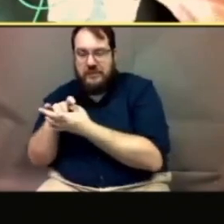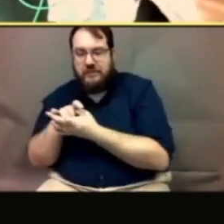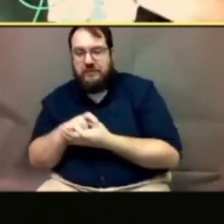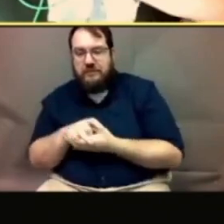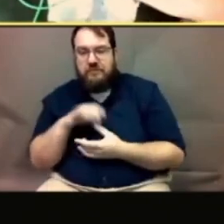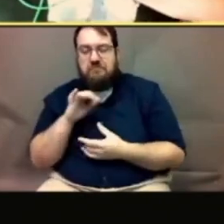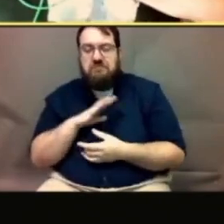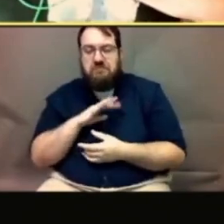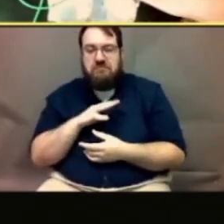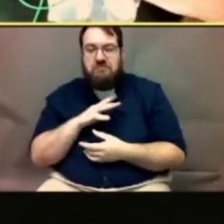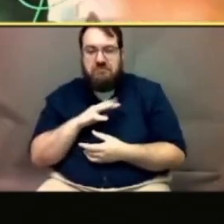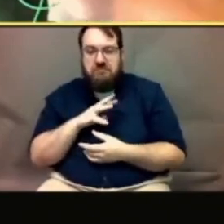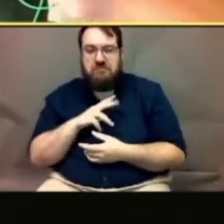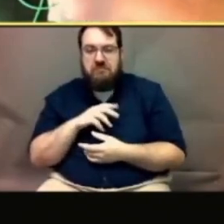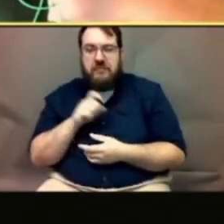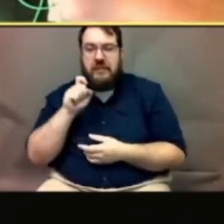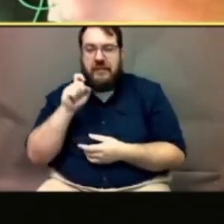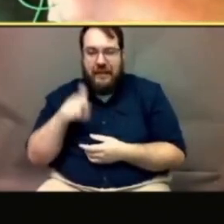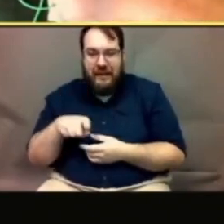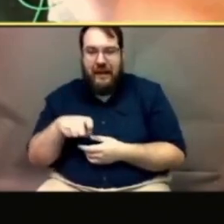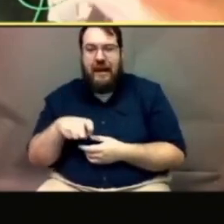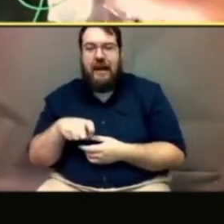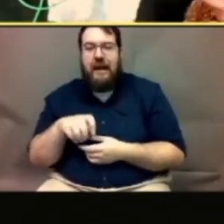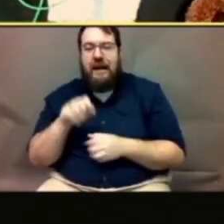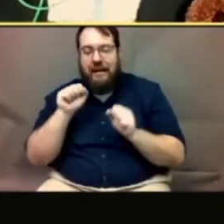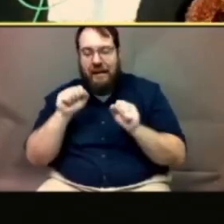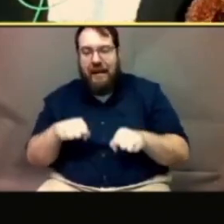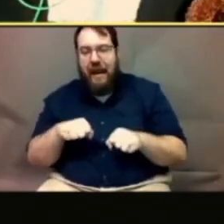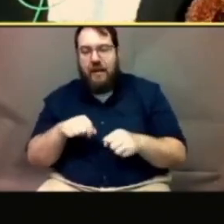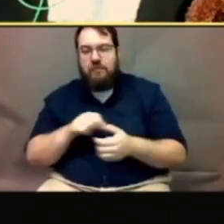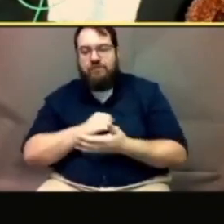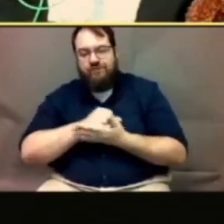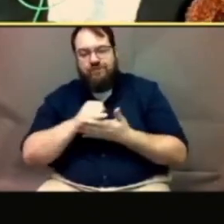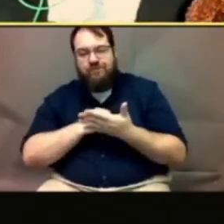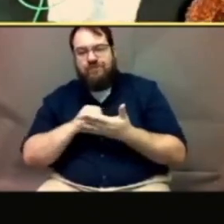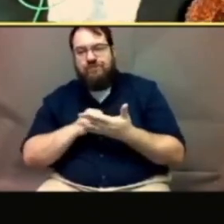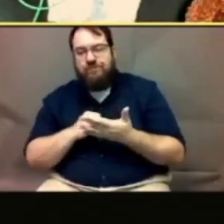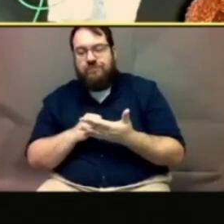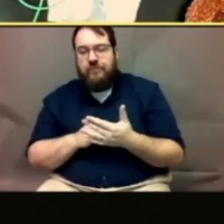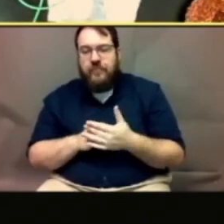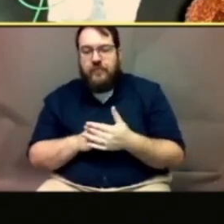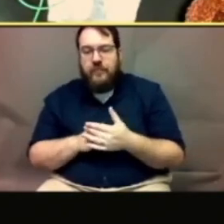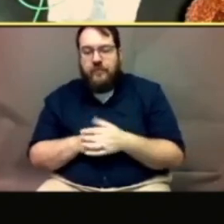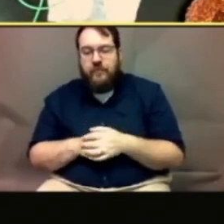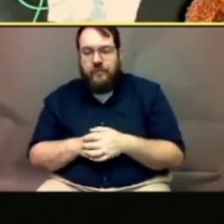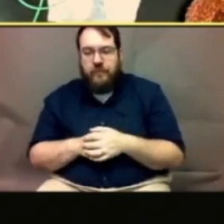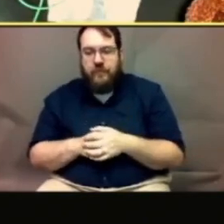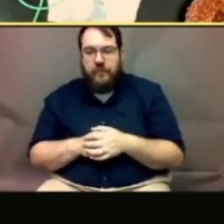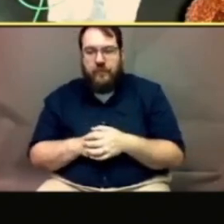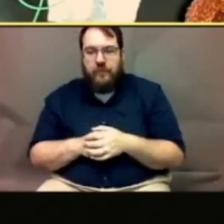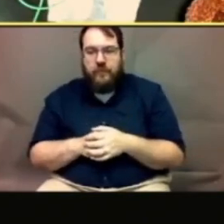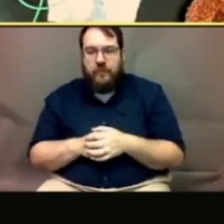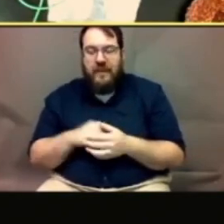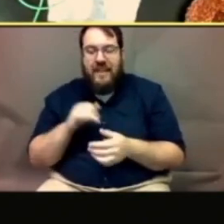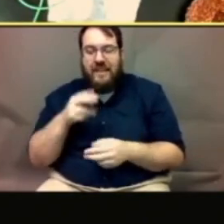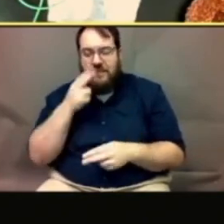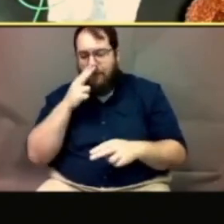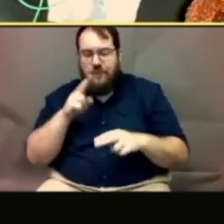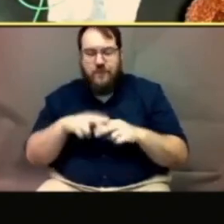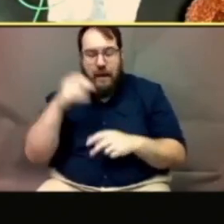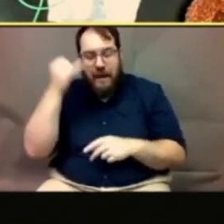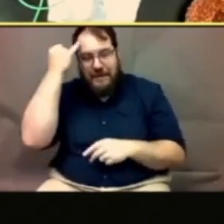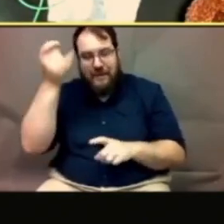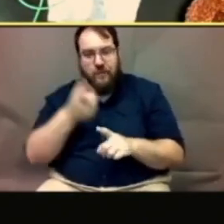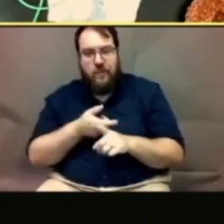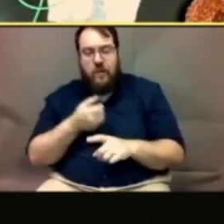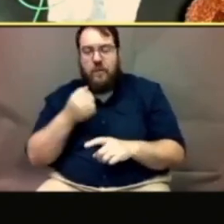Cool. So I can draw stuff. But, and this is a fun idea from Colleen,